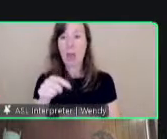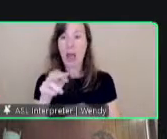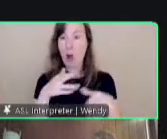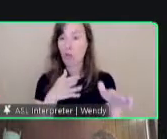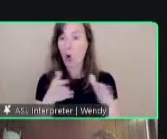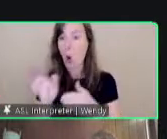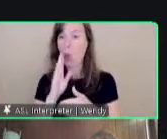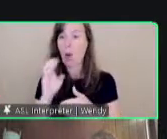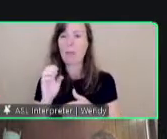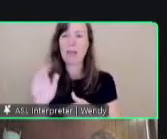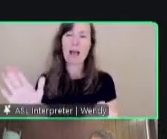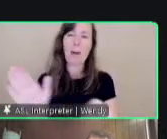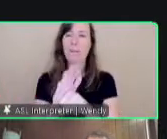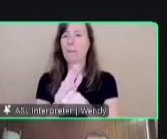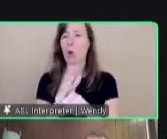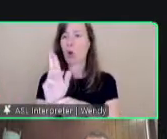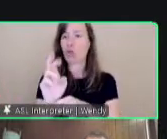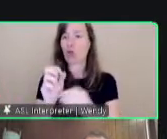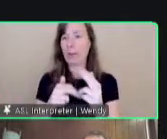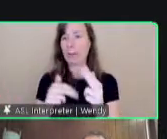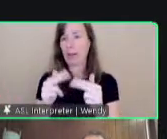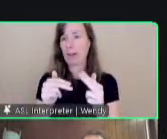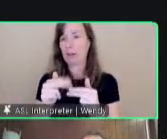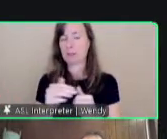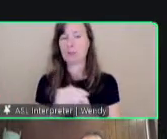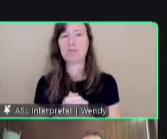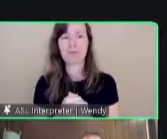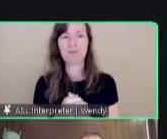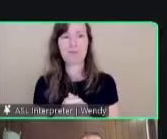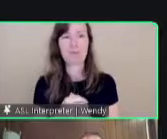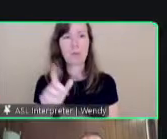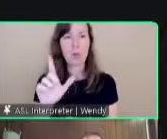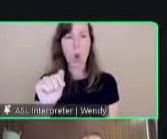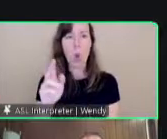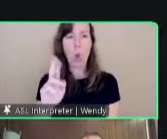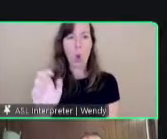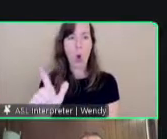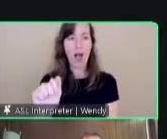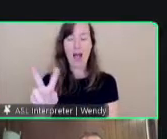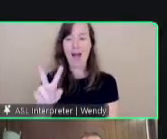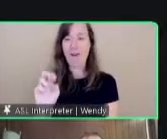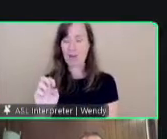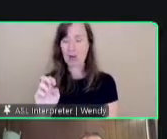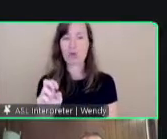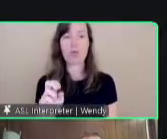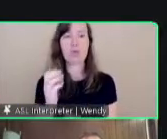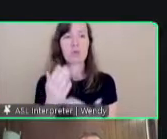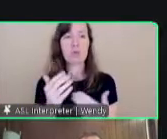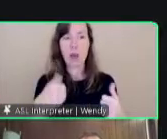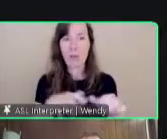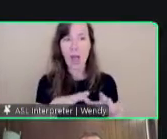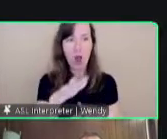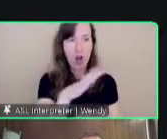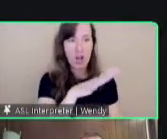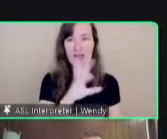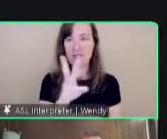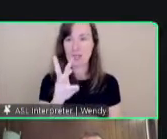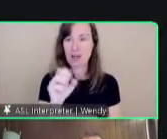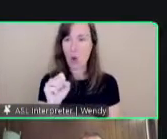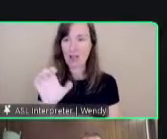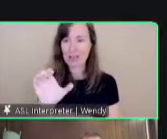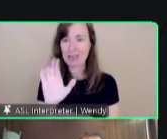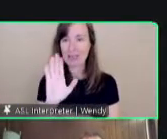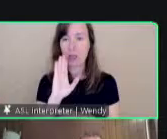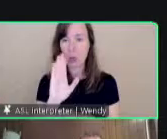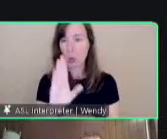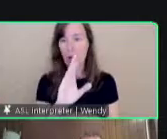Laurel Avenue and Inwood Streets. There's areas that WSSC are doing. There's areas that we are doing. So we're looking